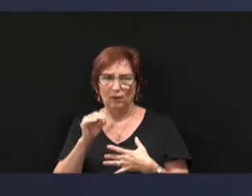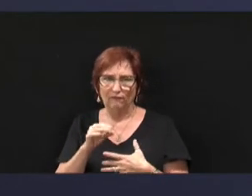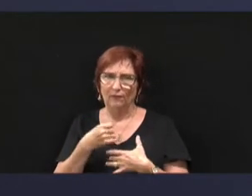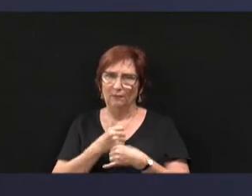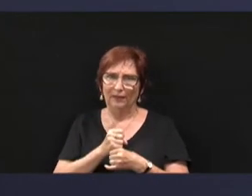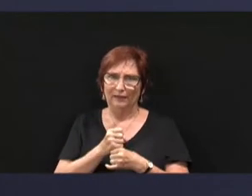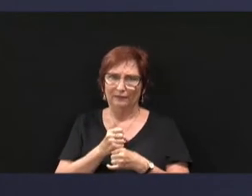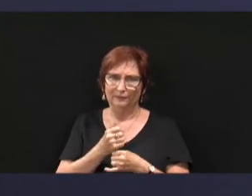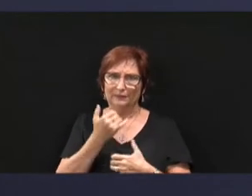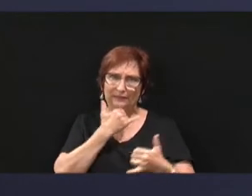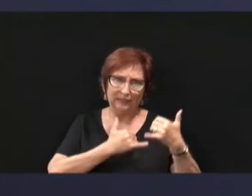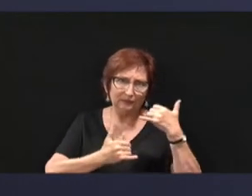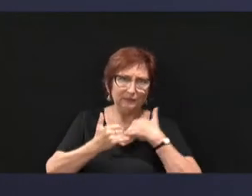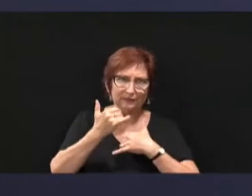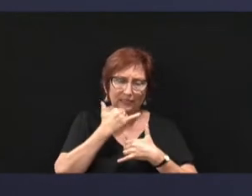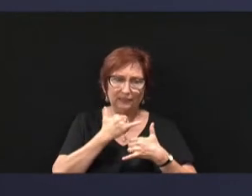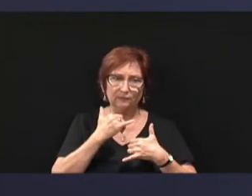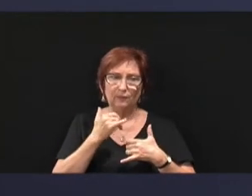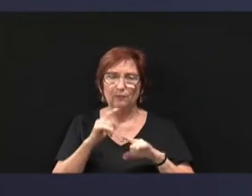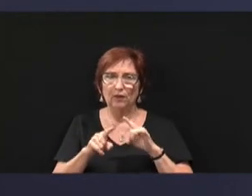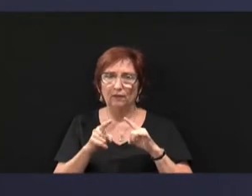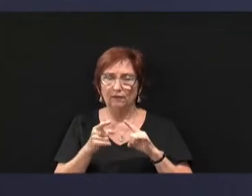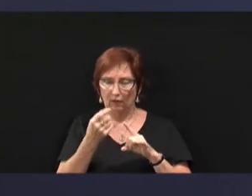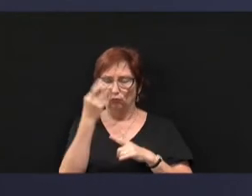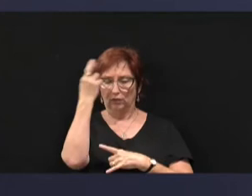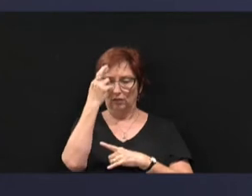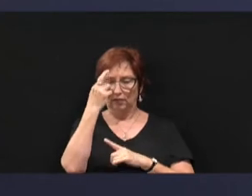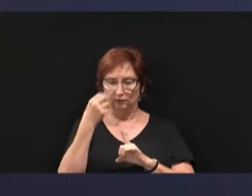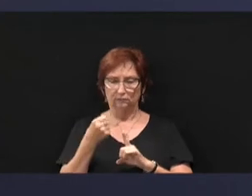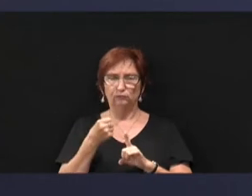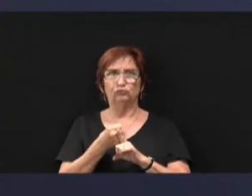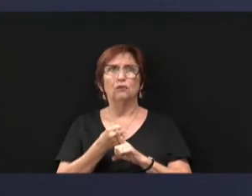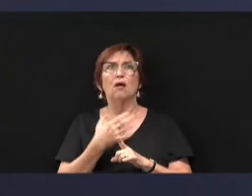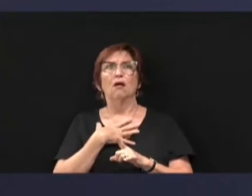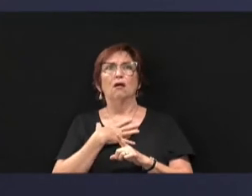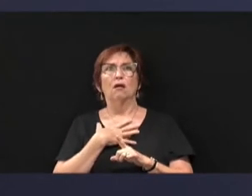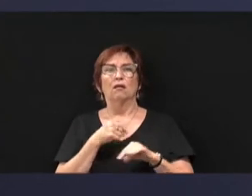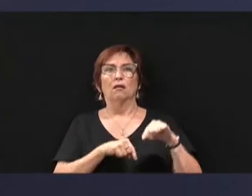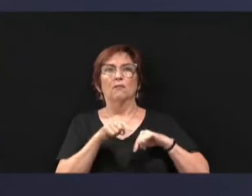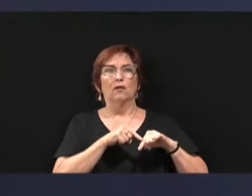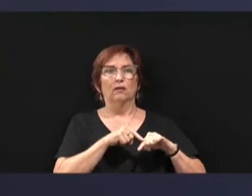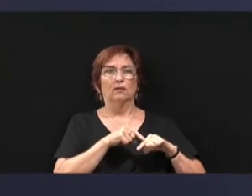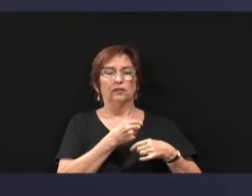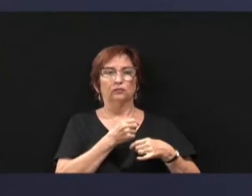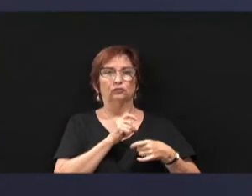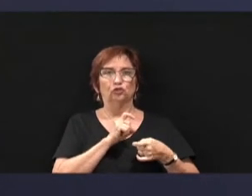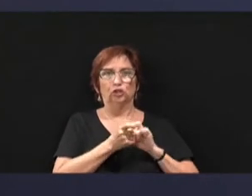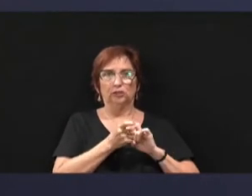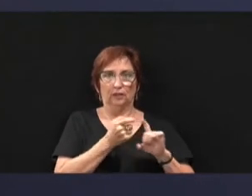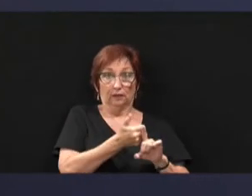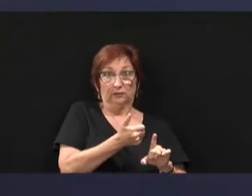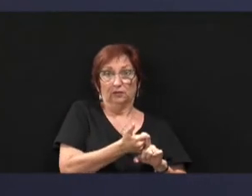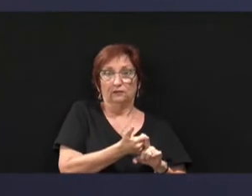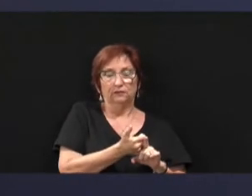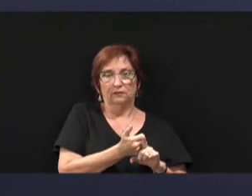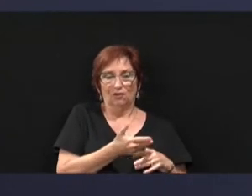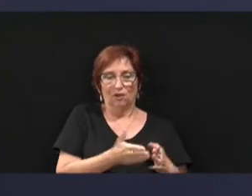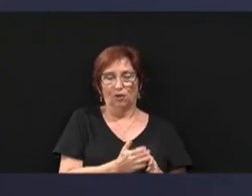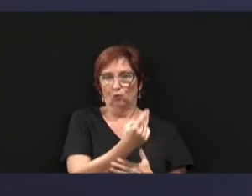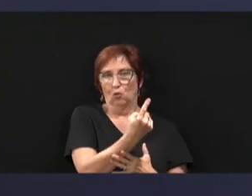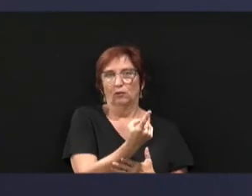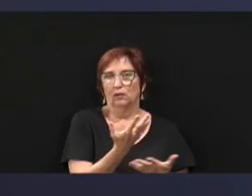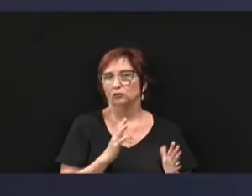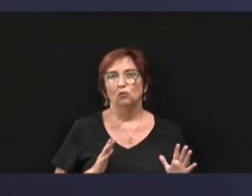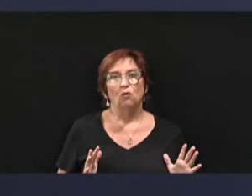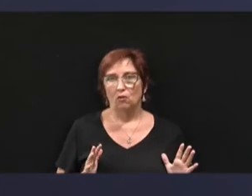Okay. And you're just making sure that you keep an eyeball on that kid, because they're most likely going to